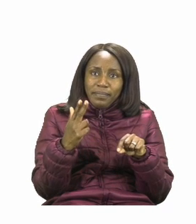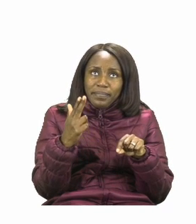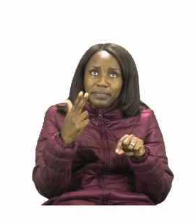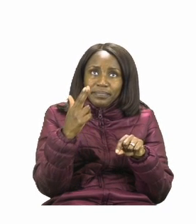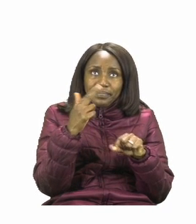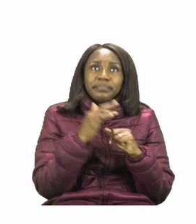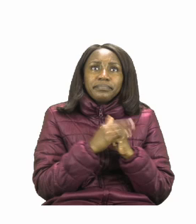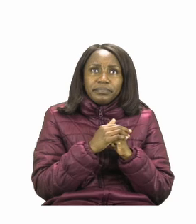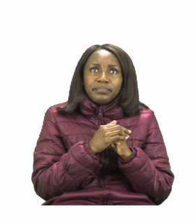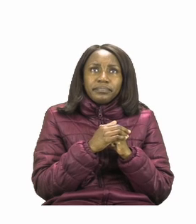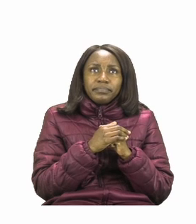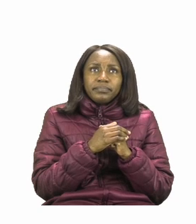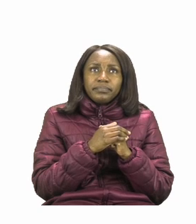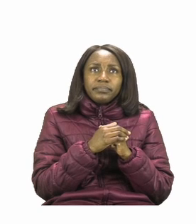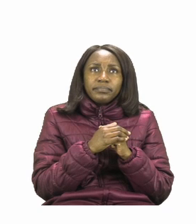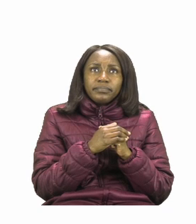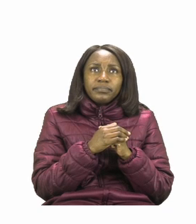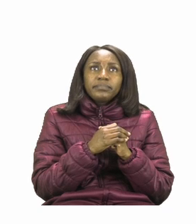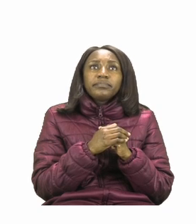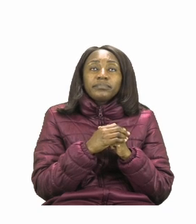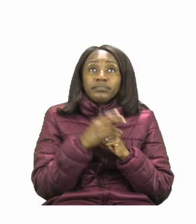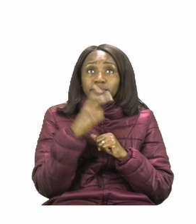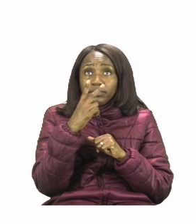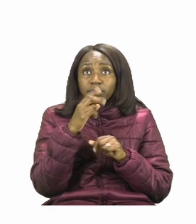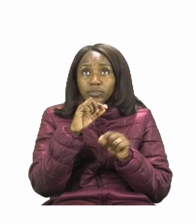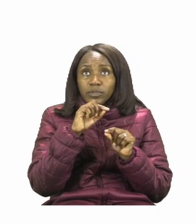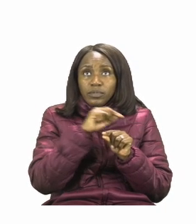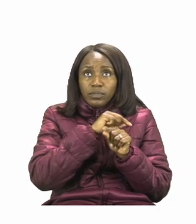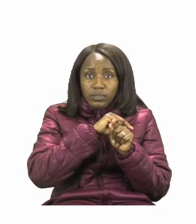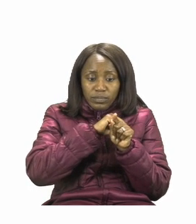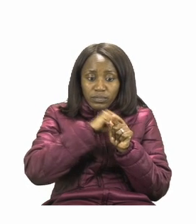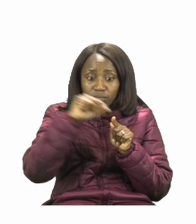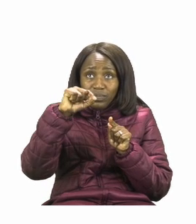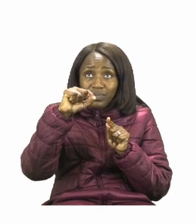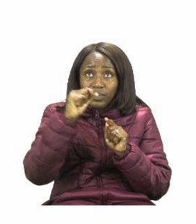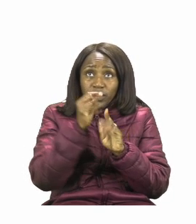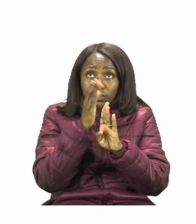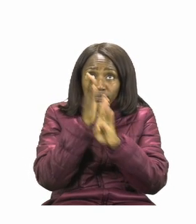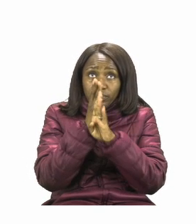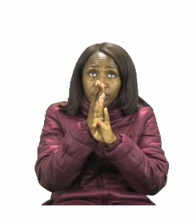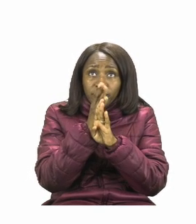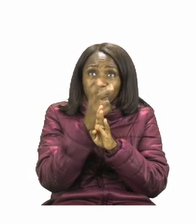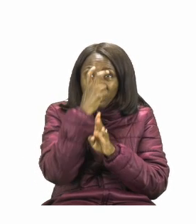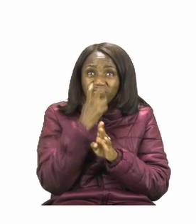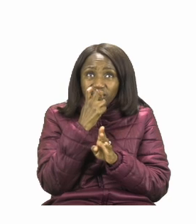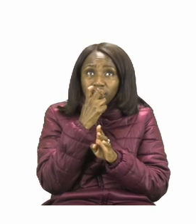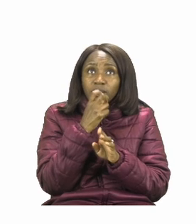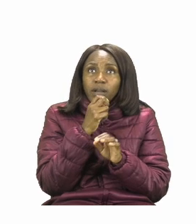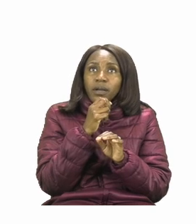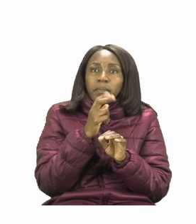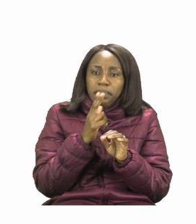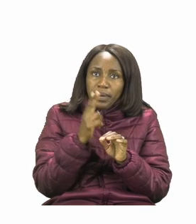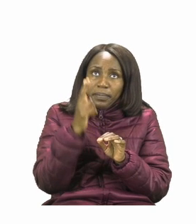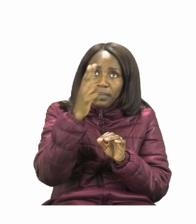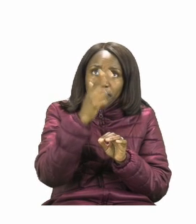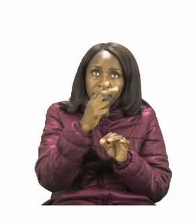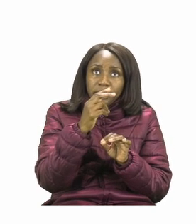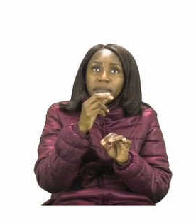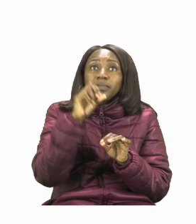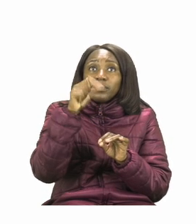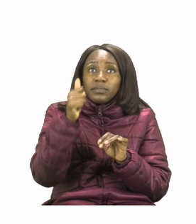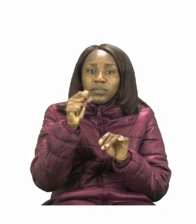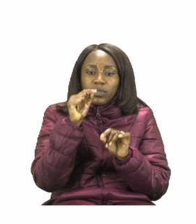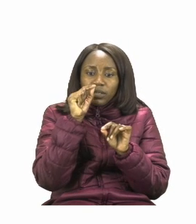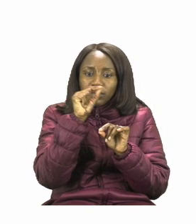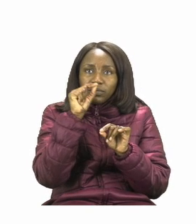solid lines, then fold the dotted ones to make a cube. So, make sure